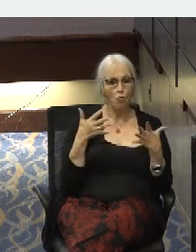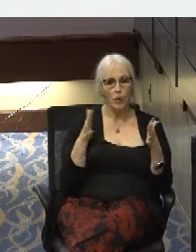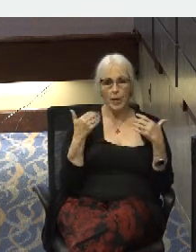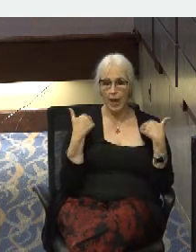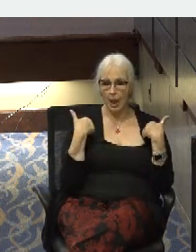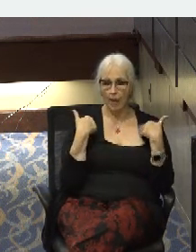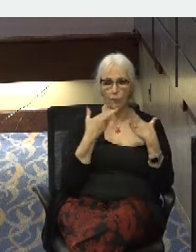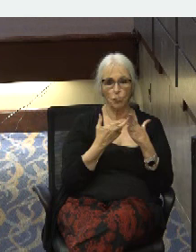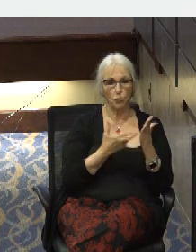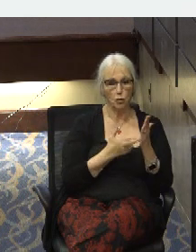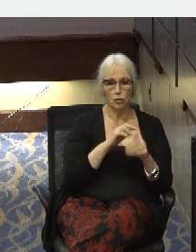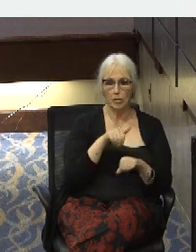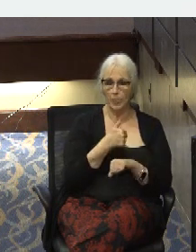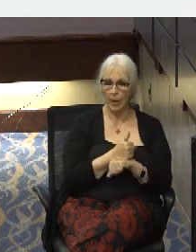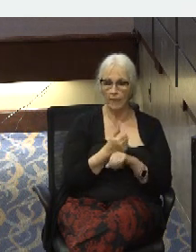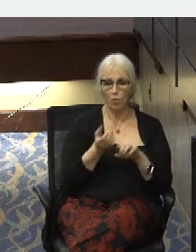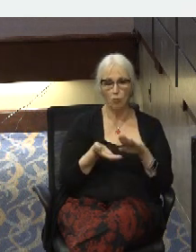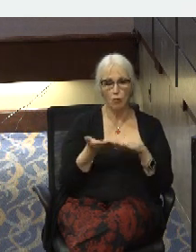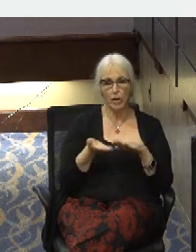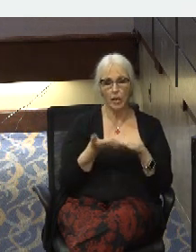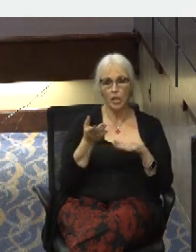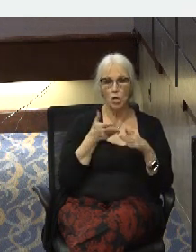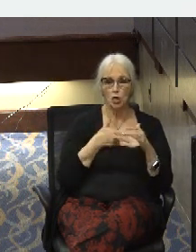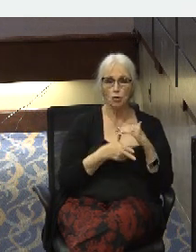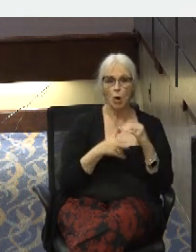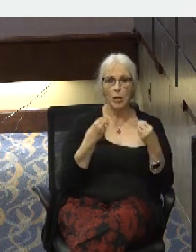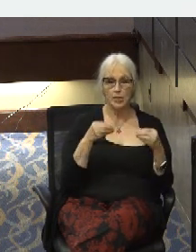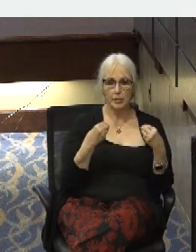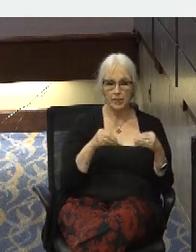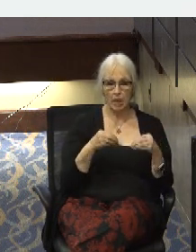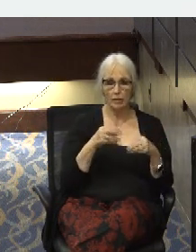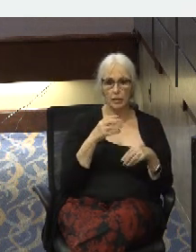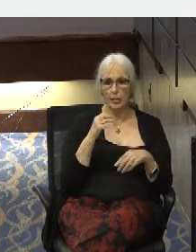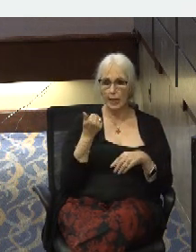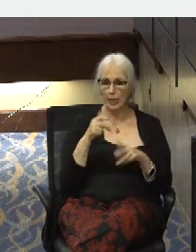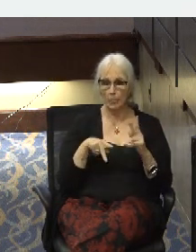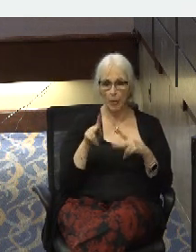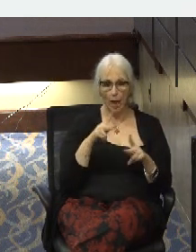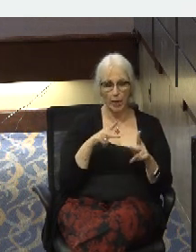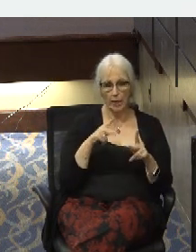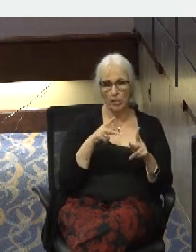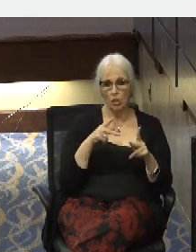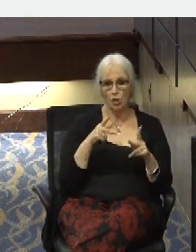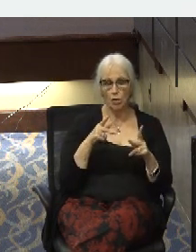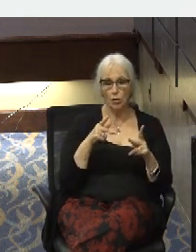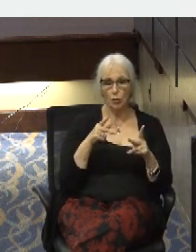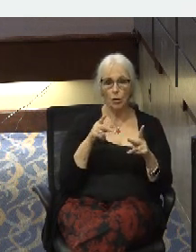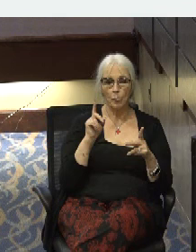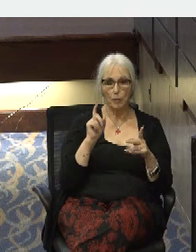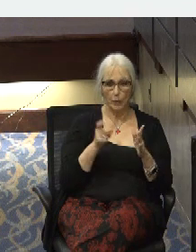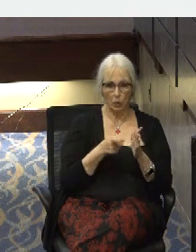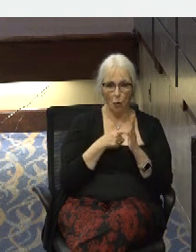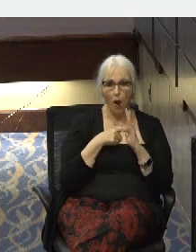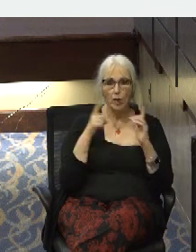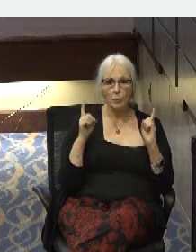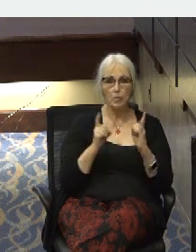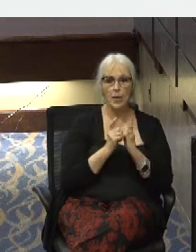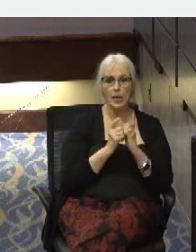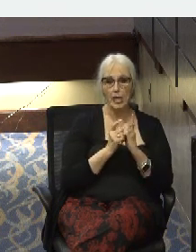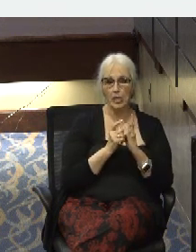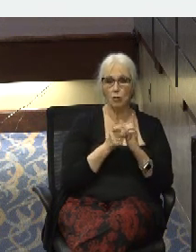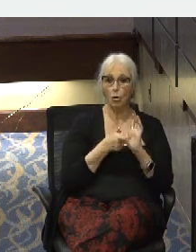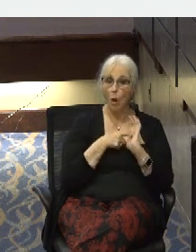place for regulating garage or yard sales, and so anyone would be subject to meeting those requirements, but we are no